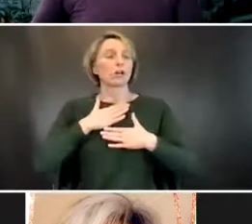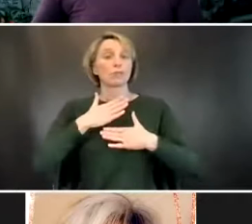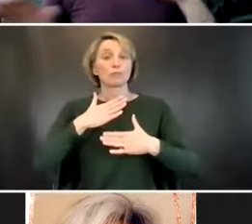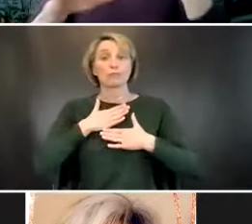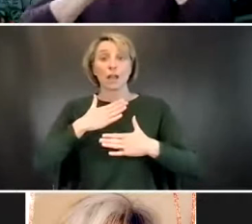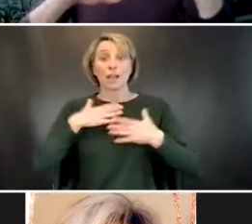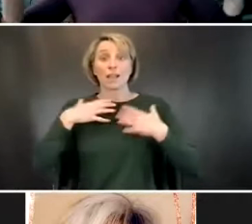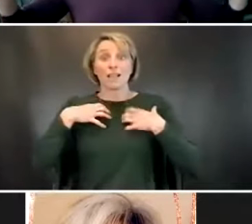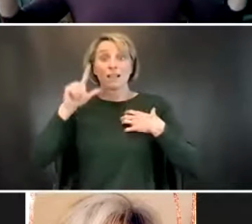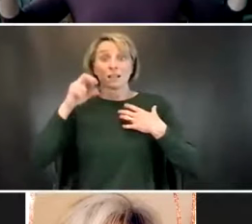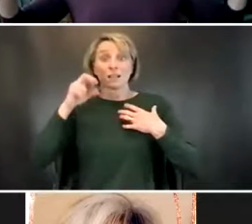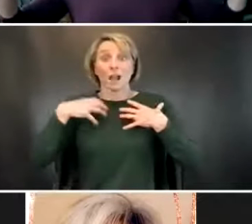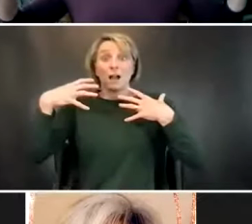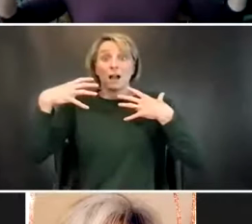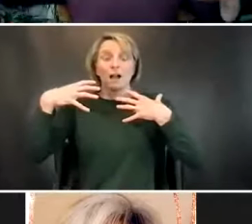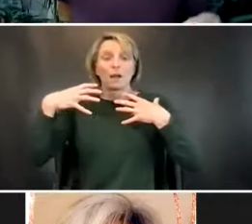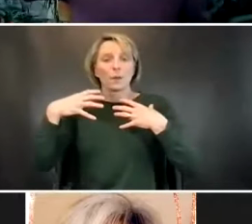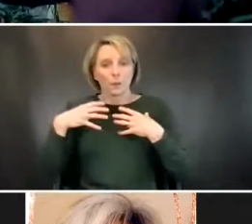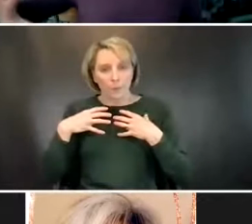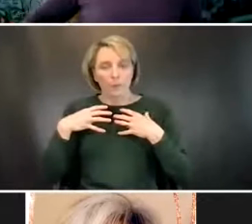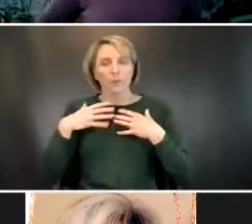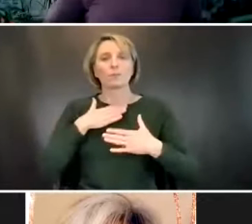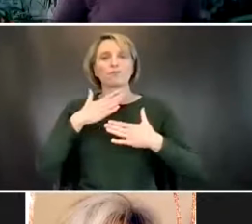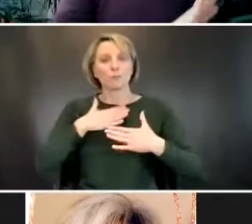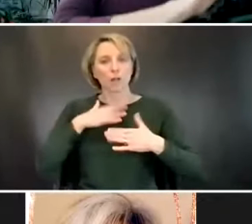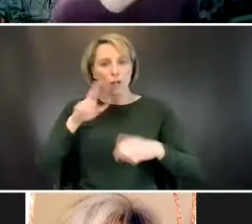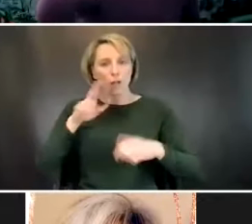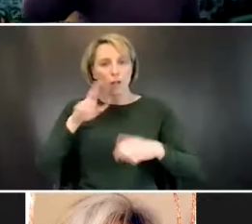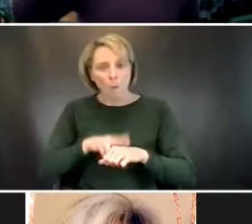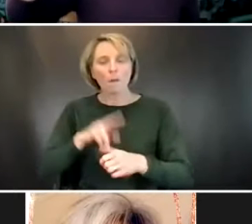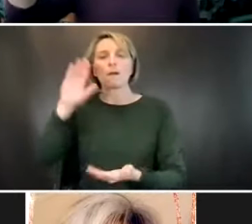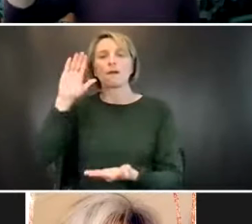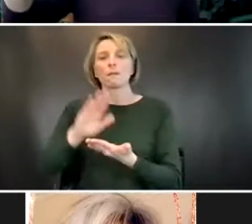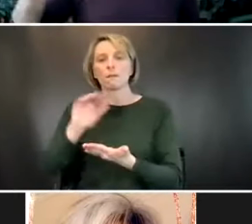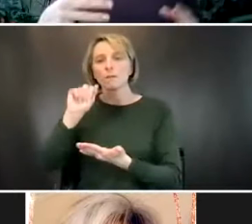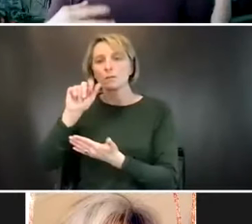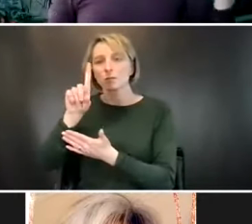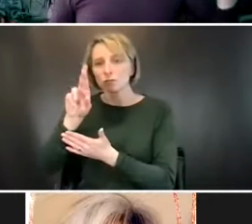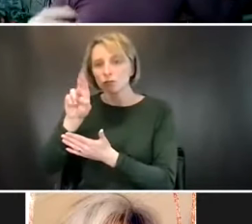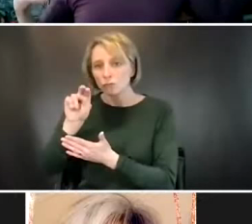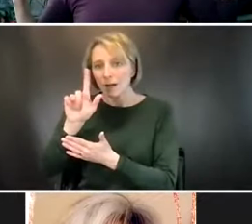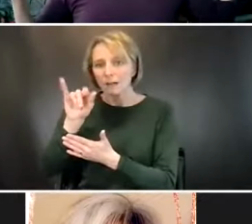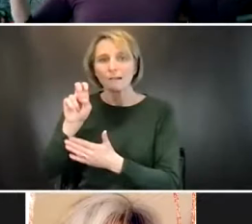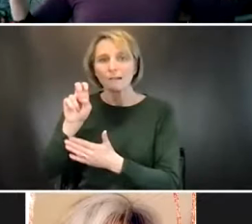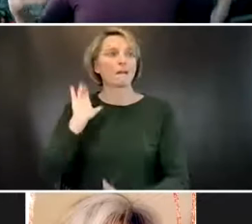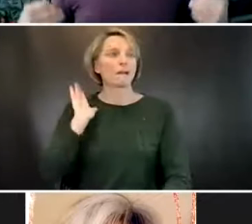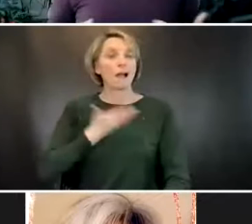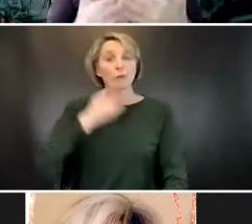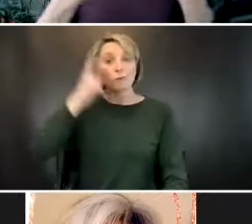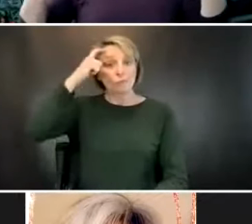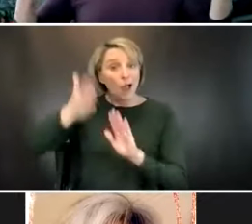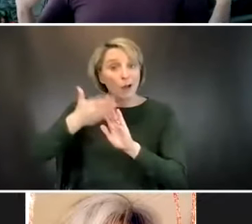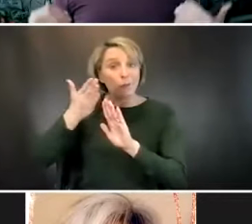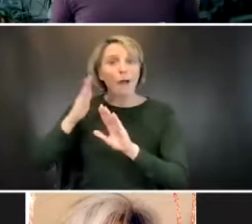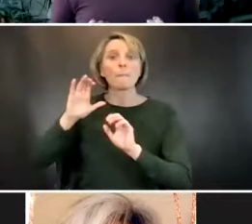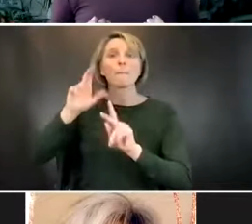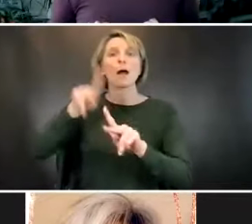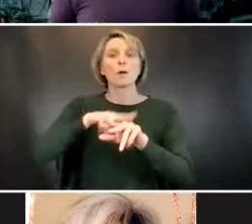the spot of safety, right? That's always where we're trying to get back to. Our system